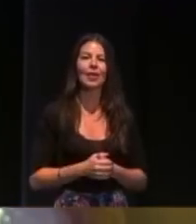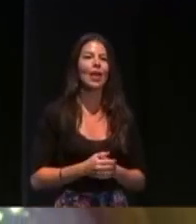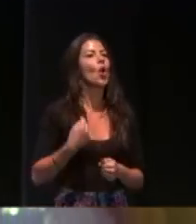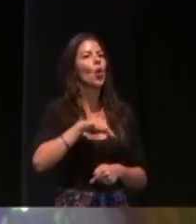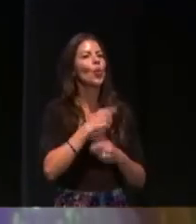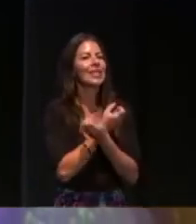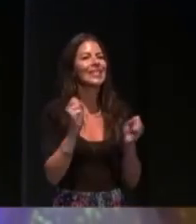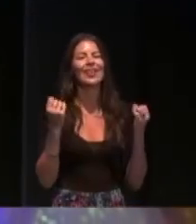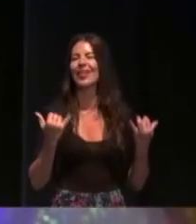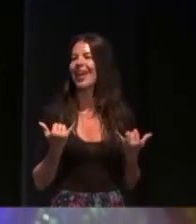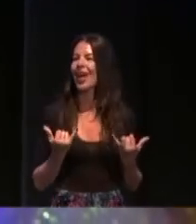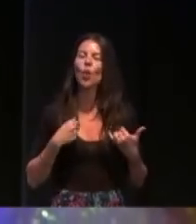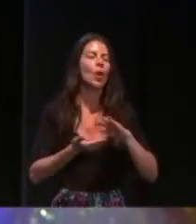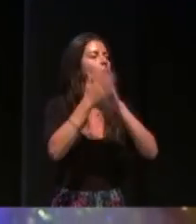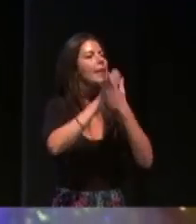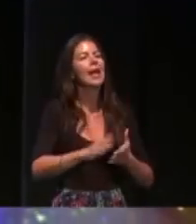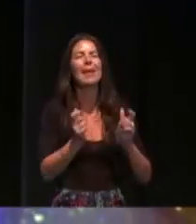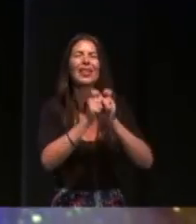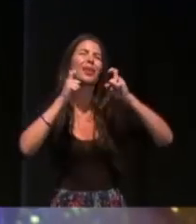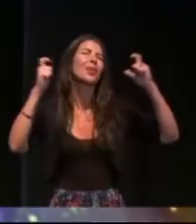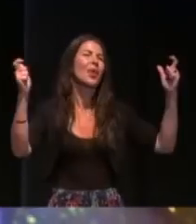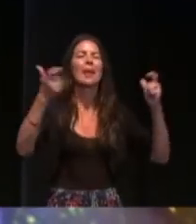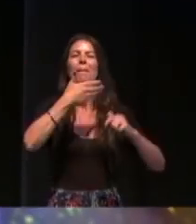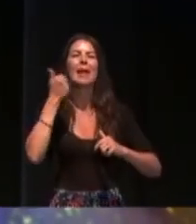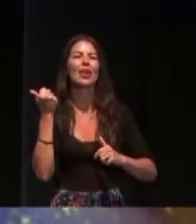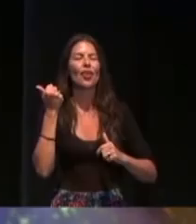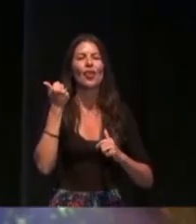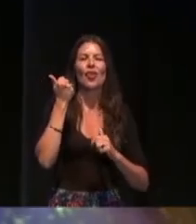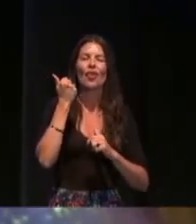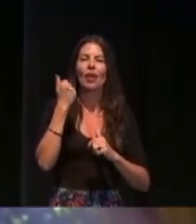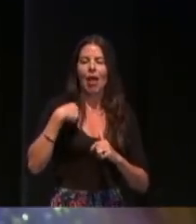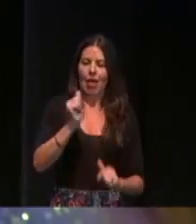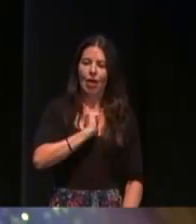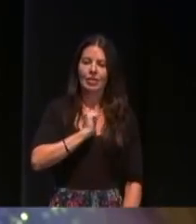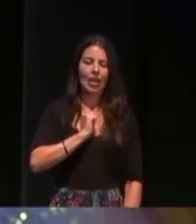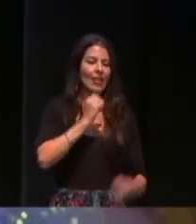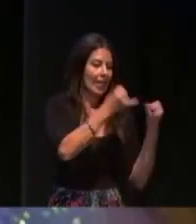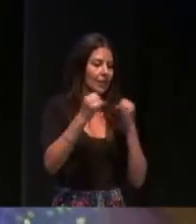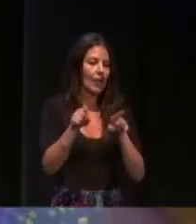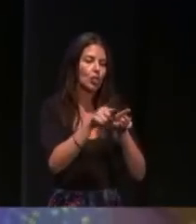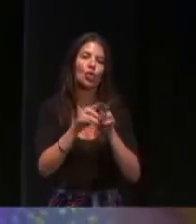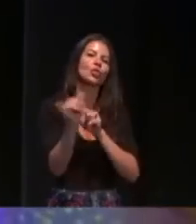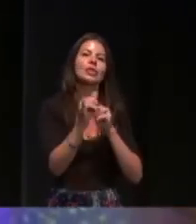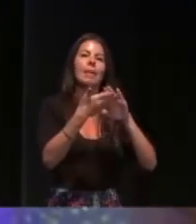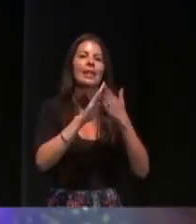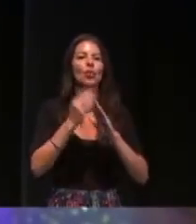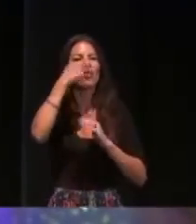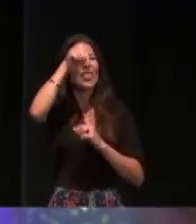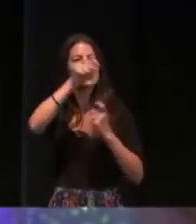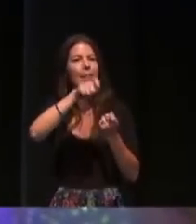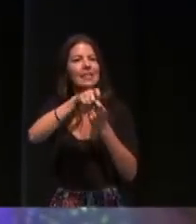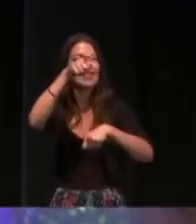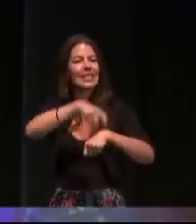We're safe. We're becoming the next great vision and version of ourselves, individually and as a community. For such a time as this,